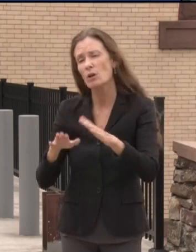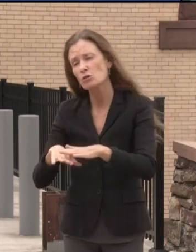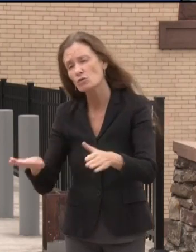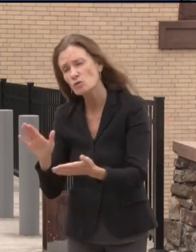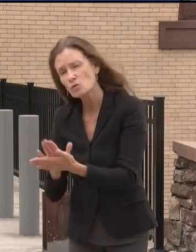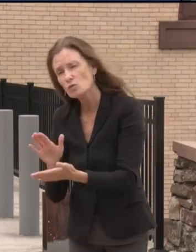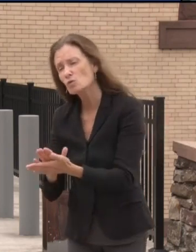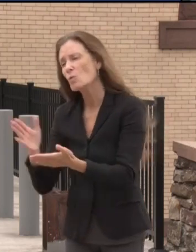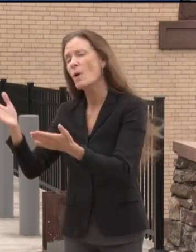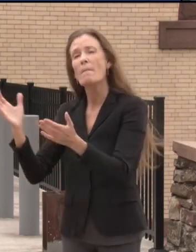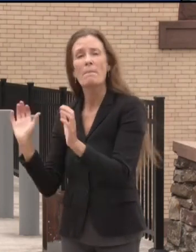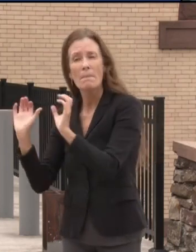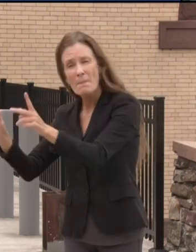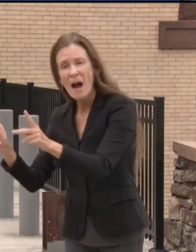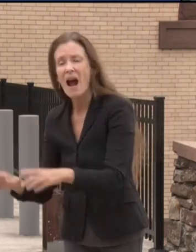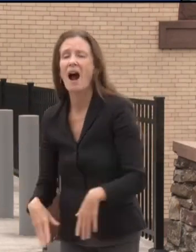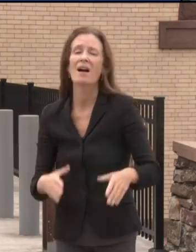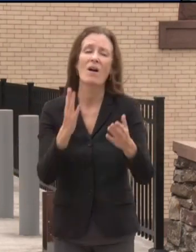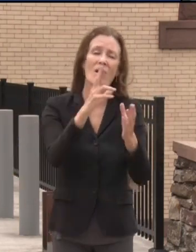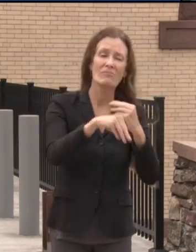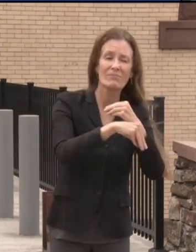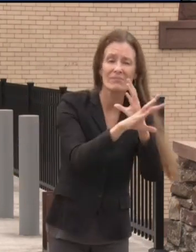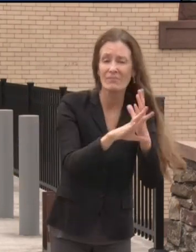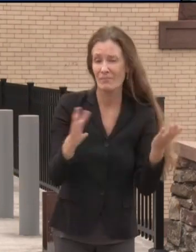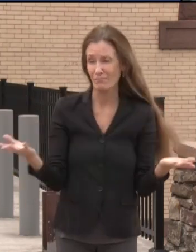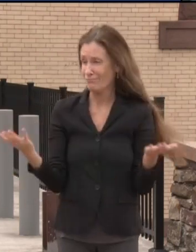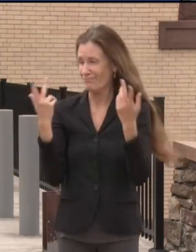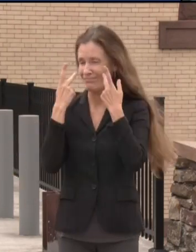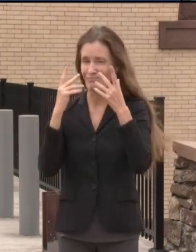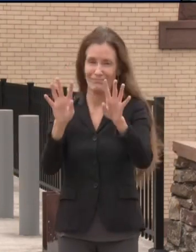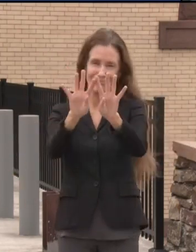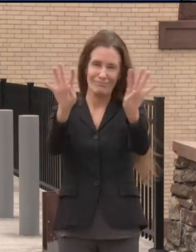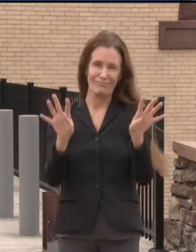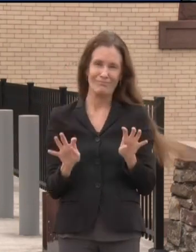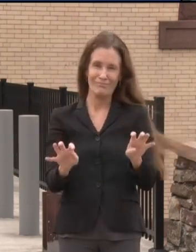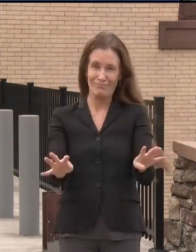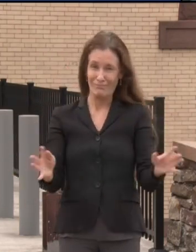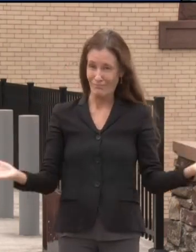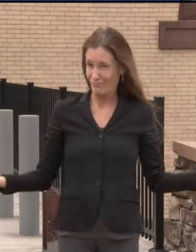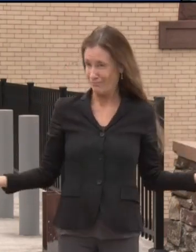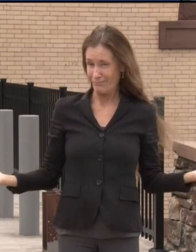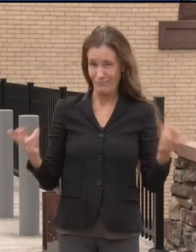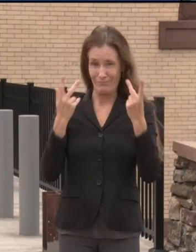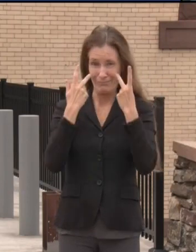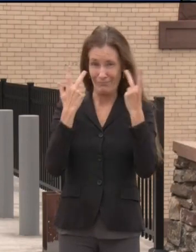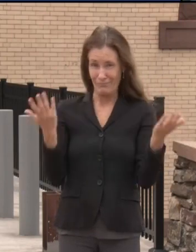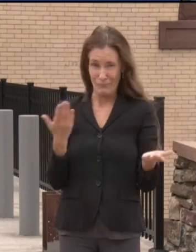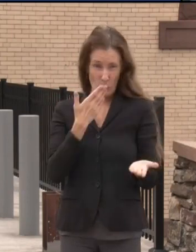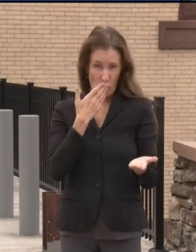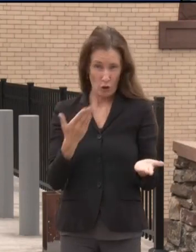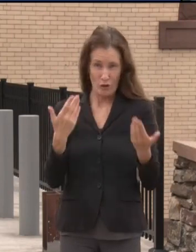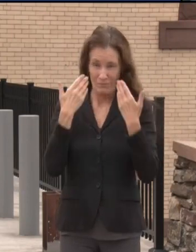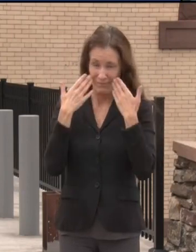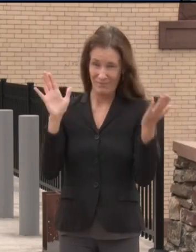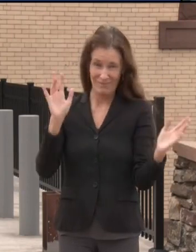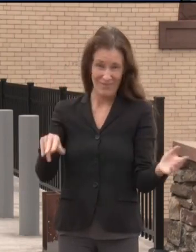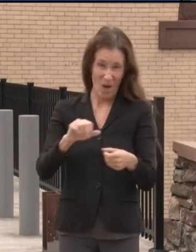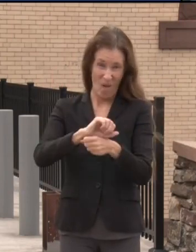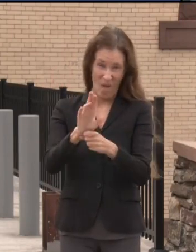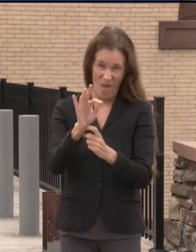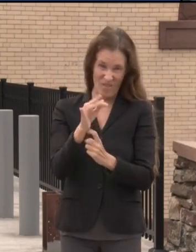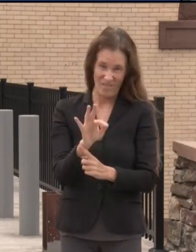thing. Could be a place, you know, this virus likes it whenever people congregate, so those are places where people do